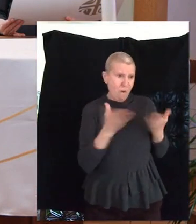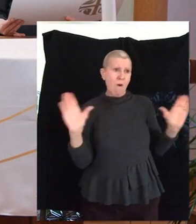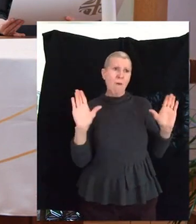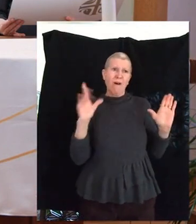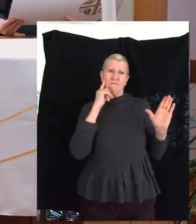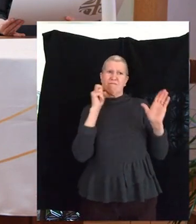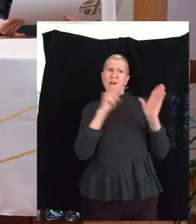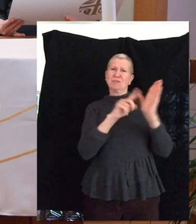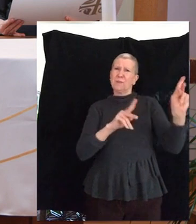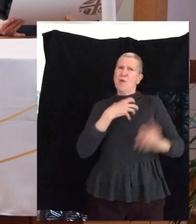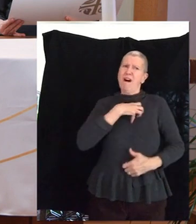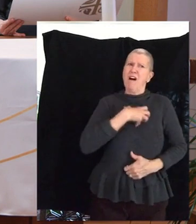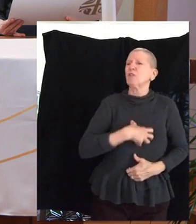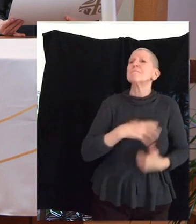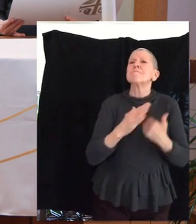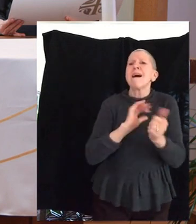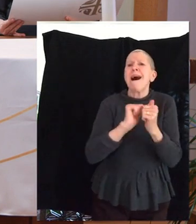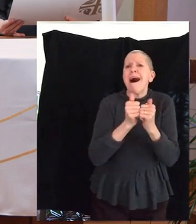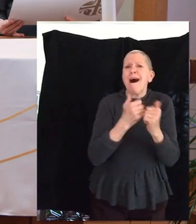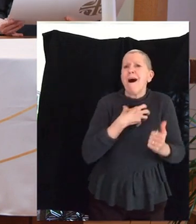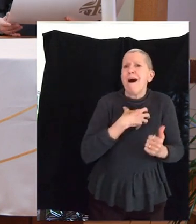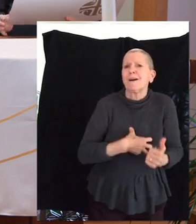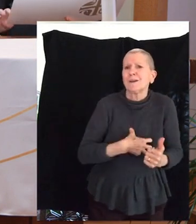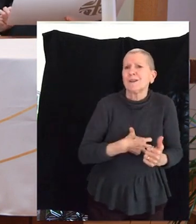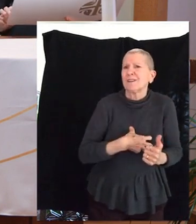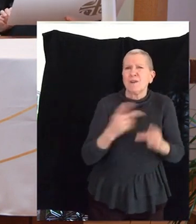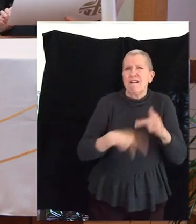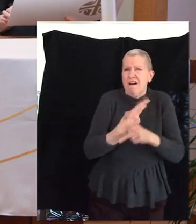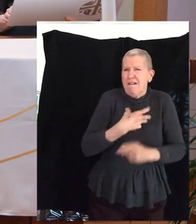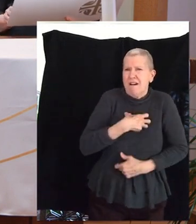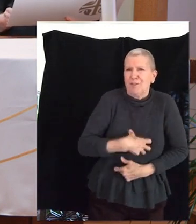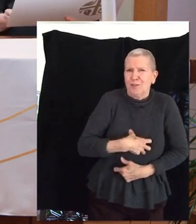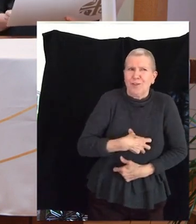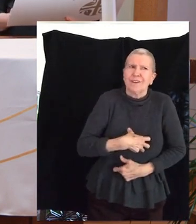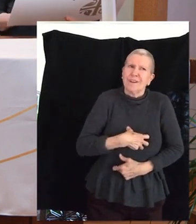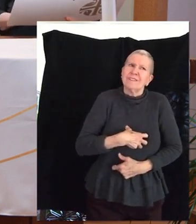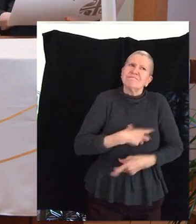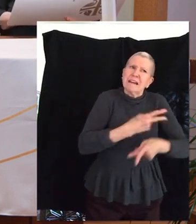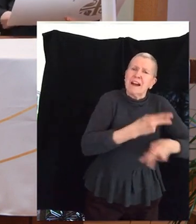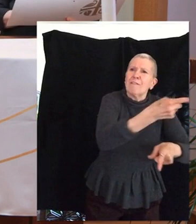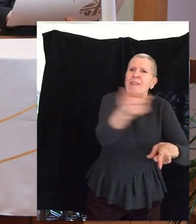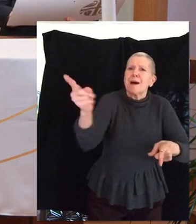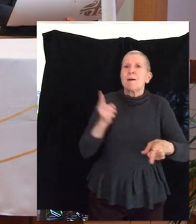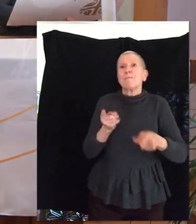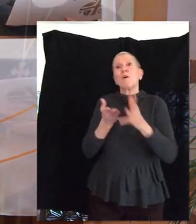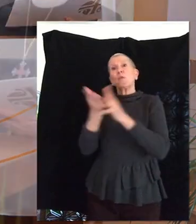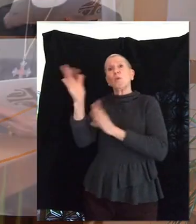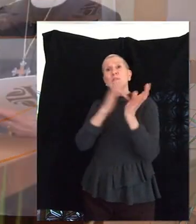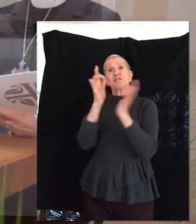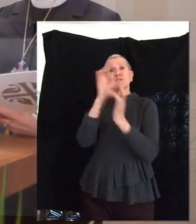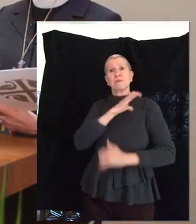way, that all may know your care, through Jesus Christ, our Savior.